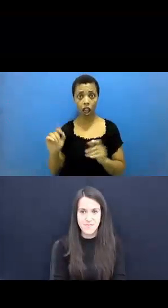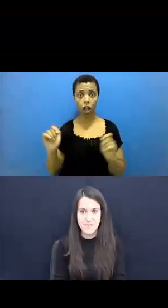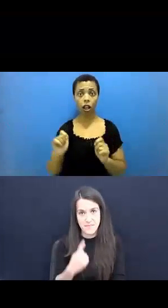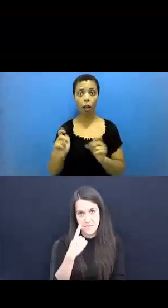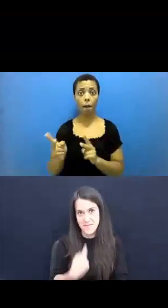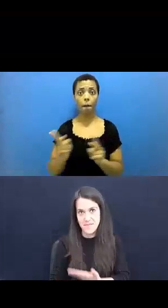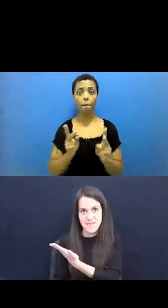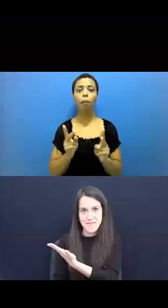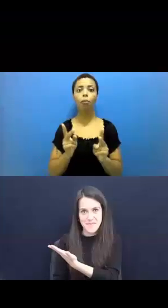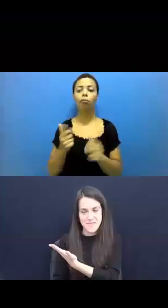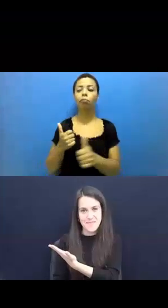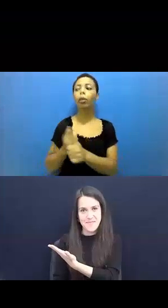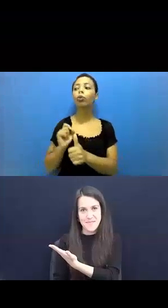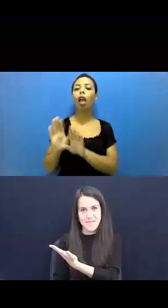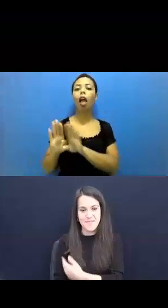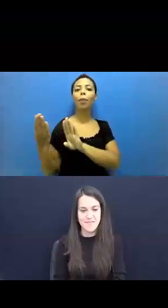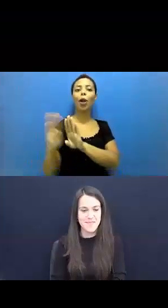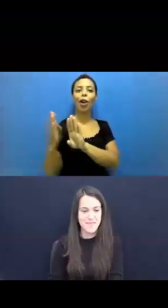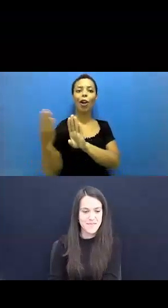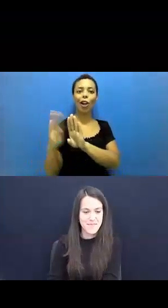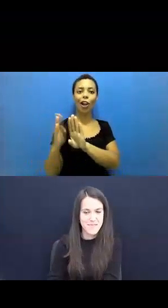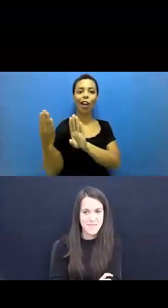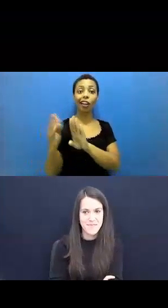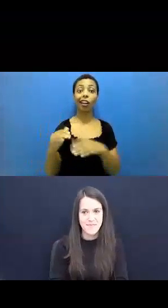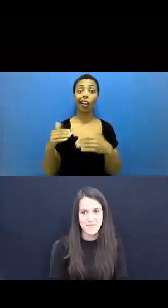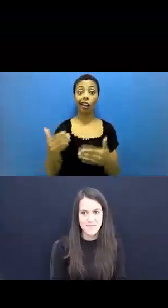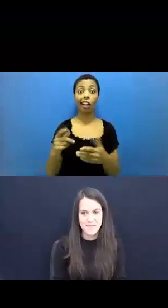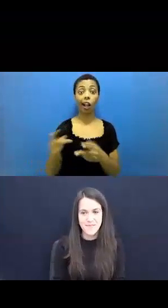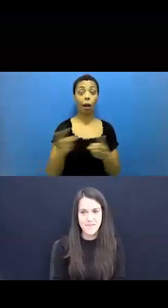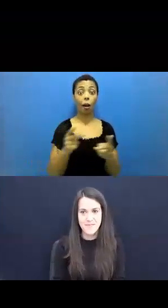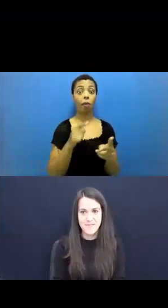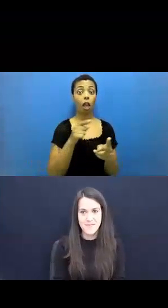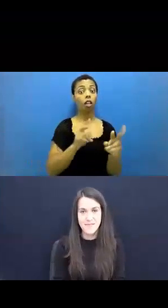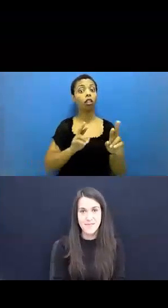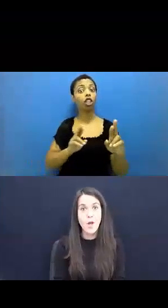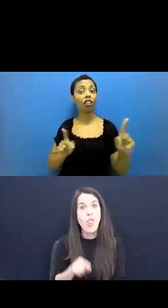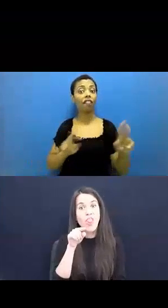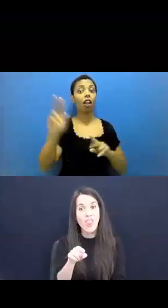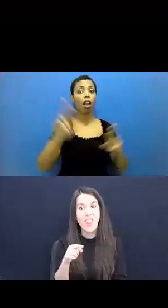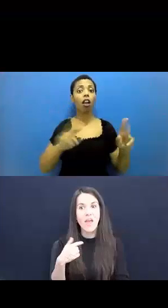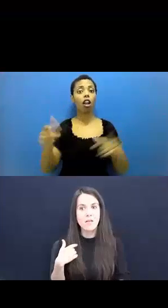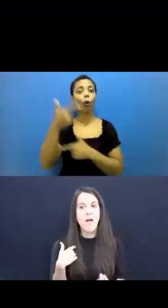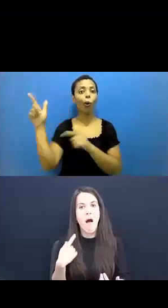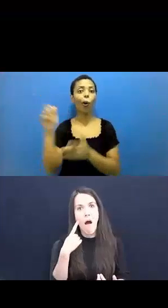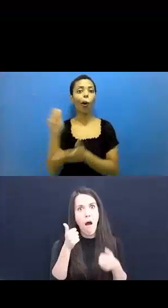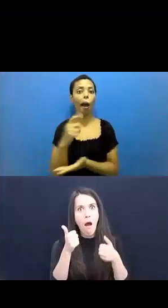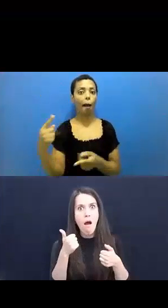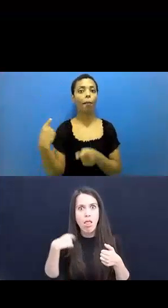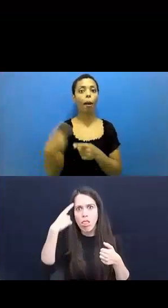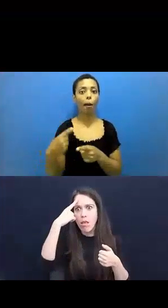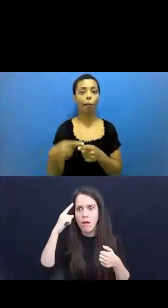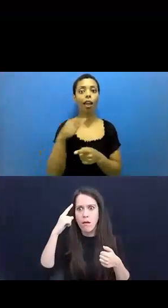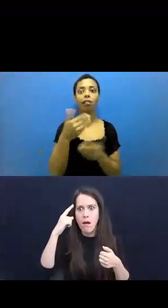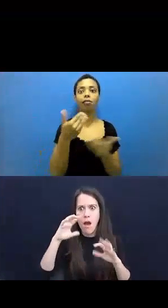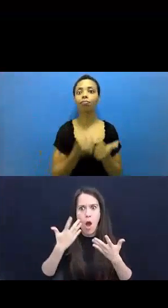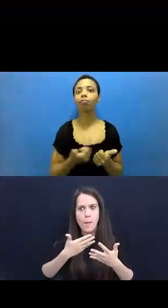door. Once we had the patterns for different haptices, we could then discuss how to best create a haptogram